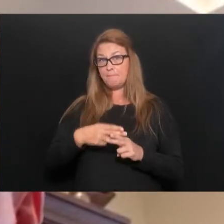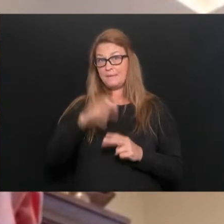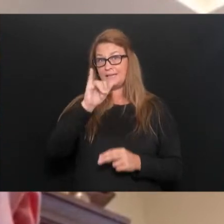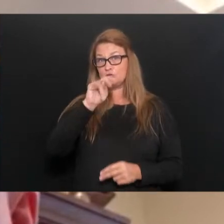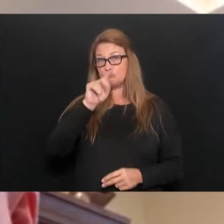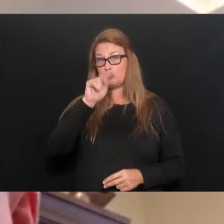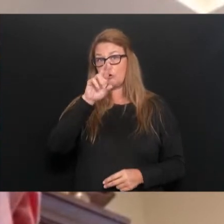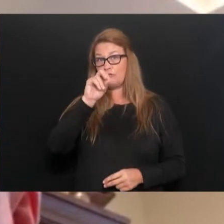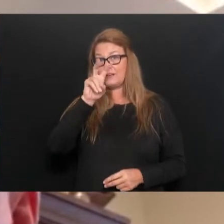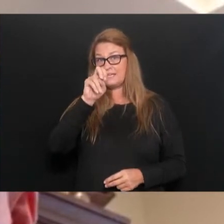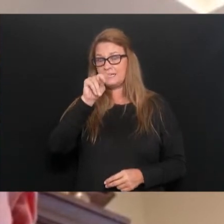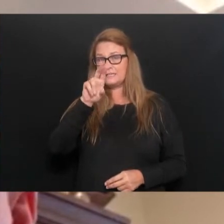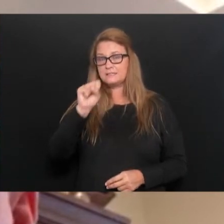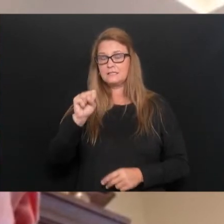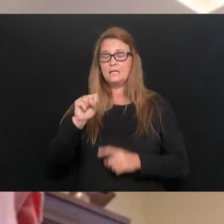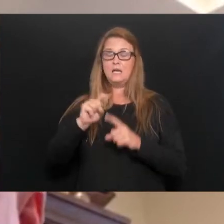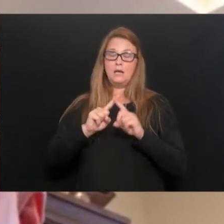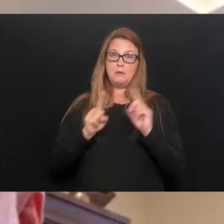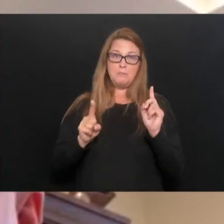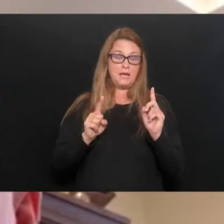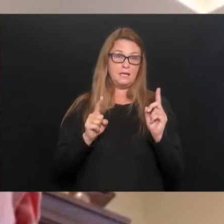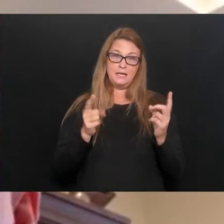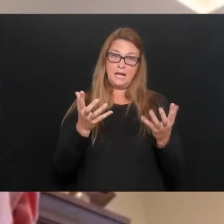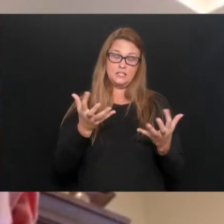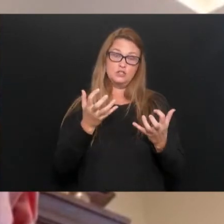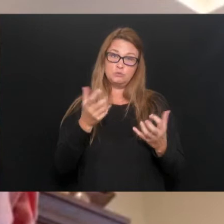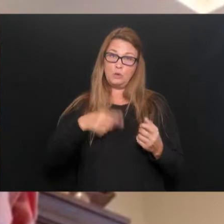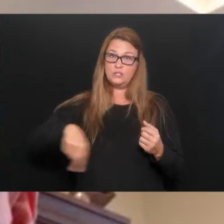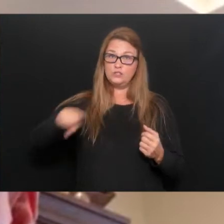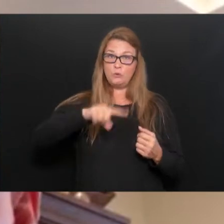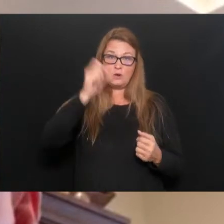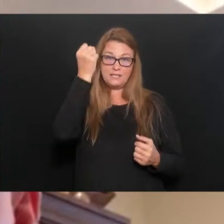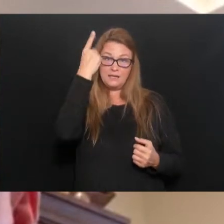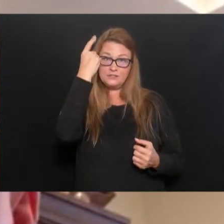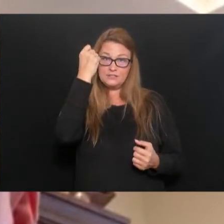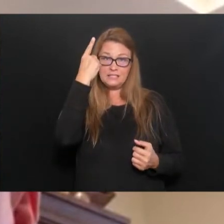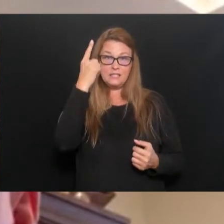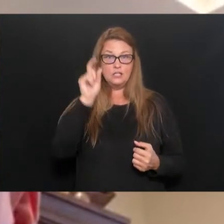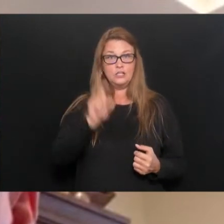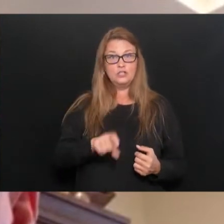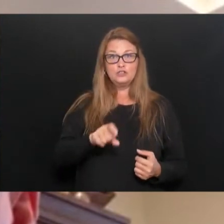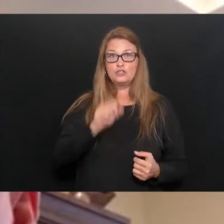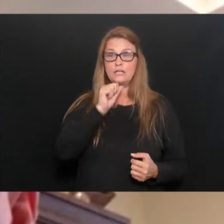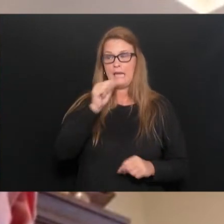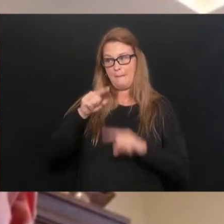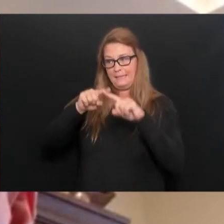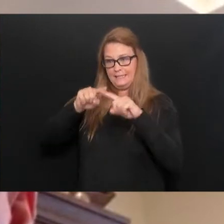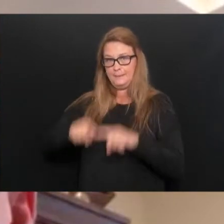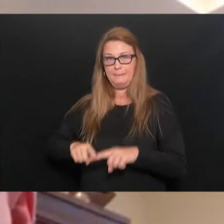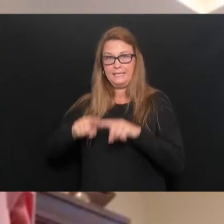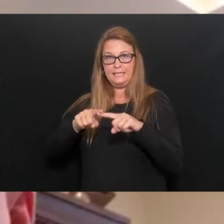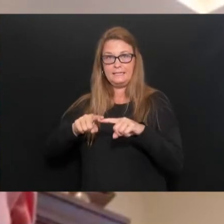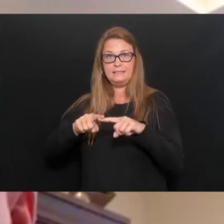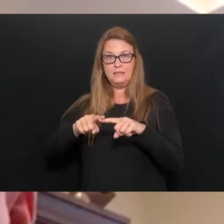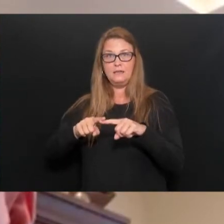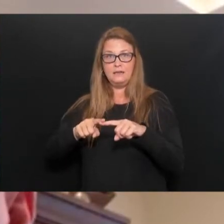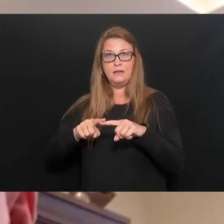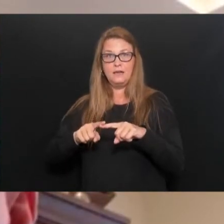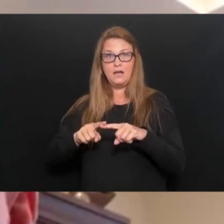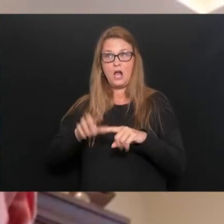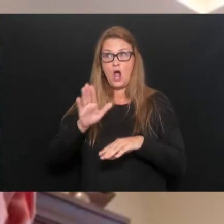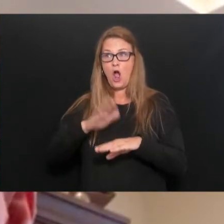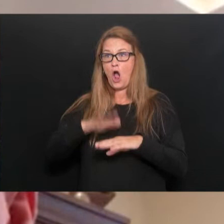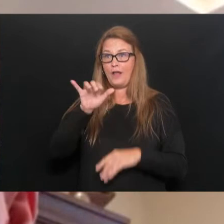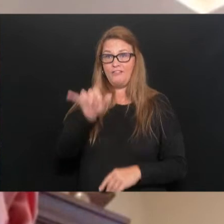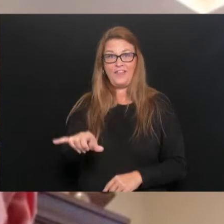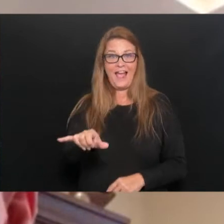antibodies, but I just want folks to understand they should not be relying right now on that as